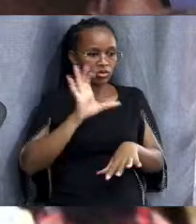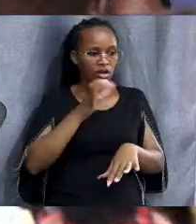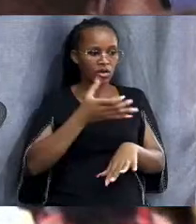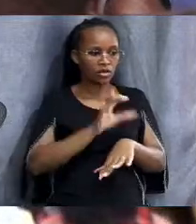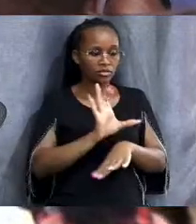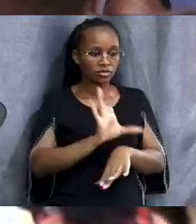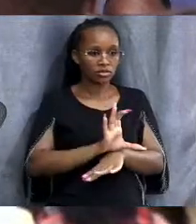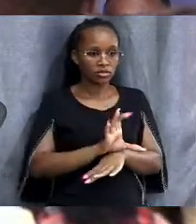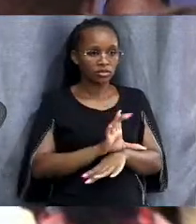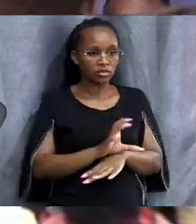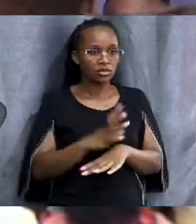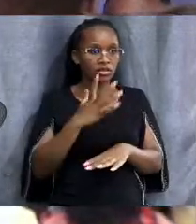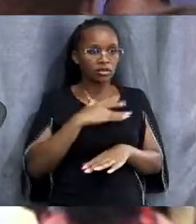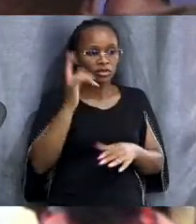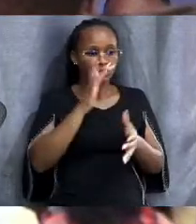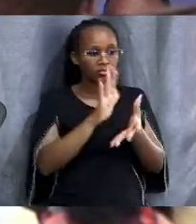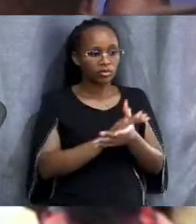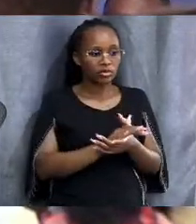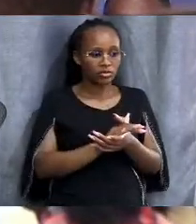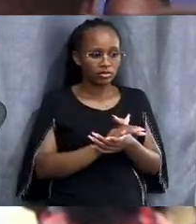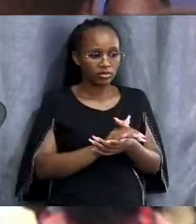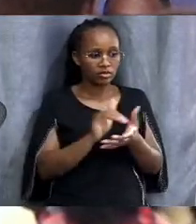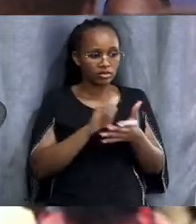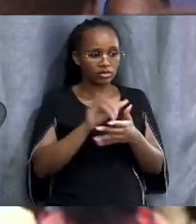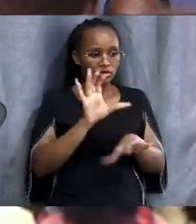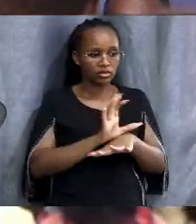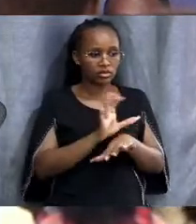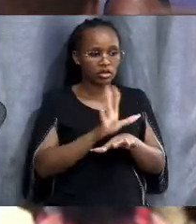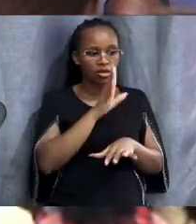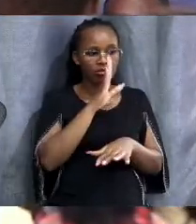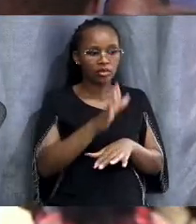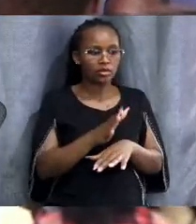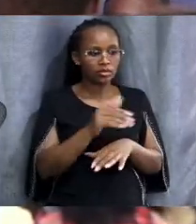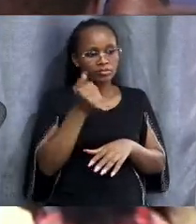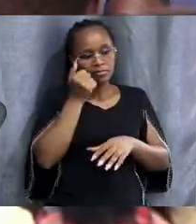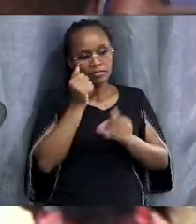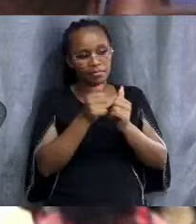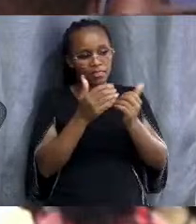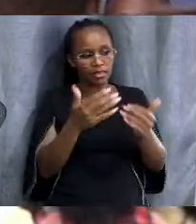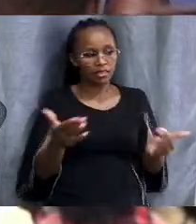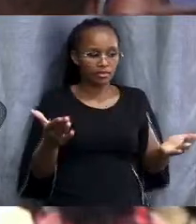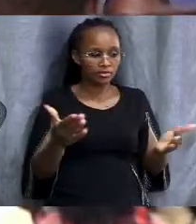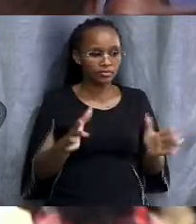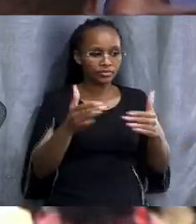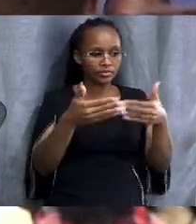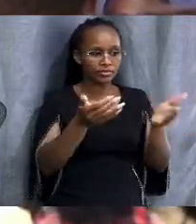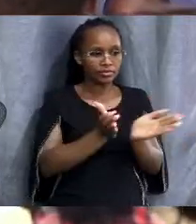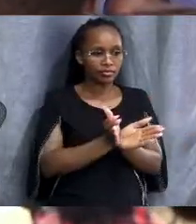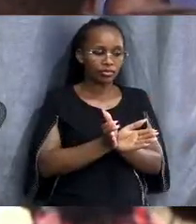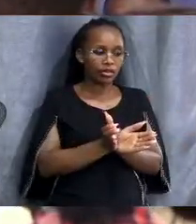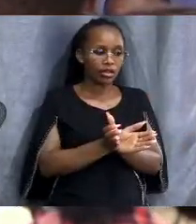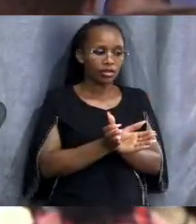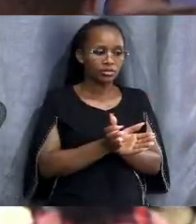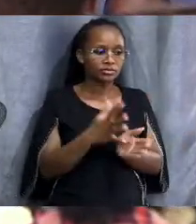kanisa, and I believe the church has been mourning with you, the families,